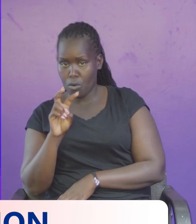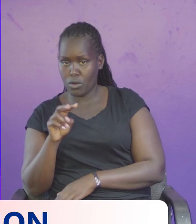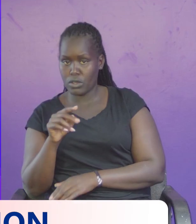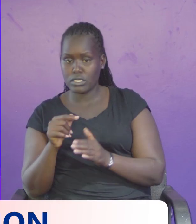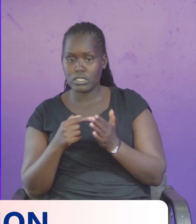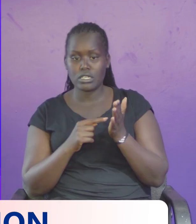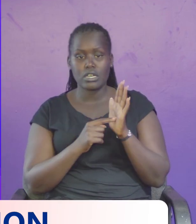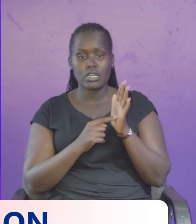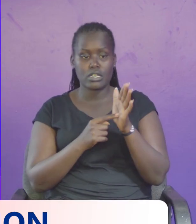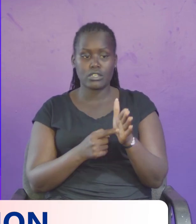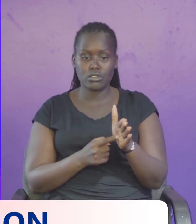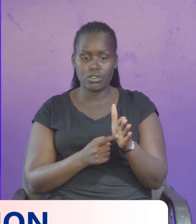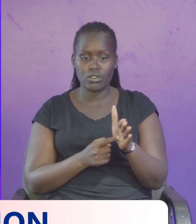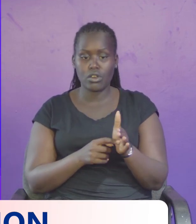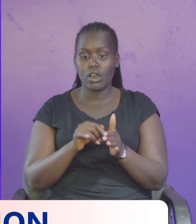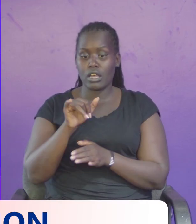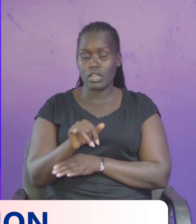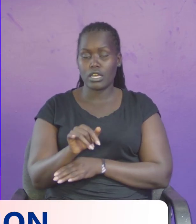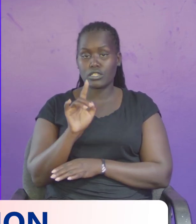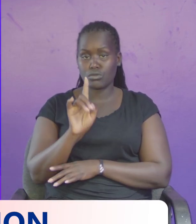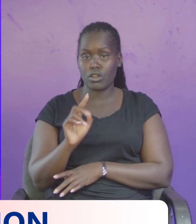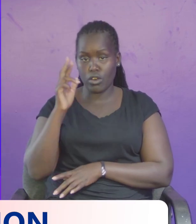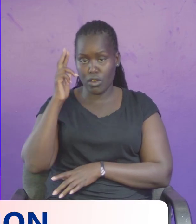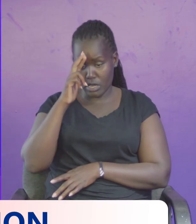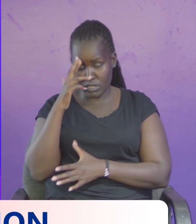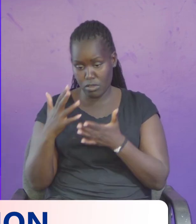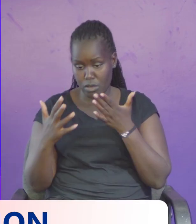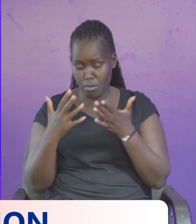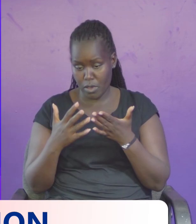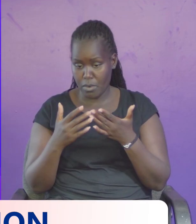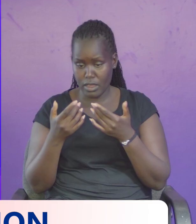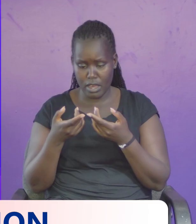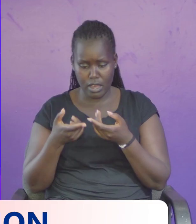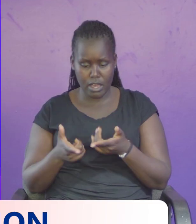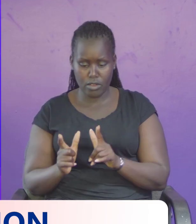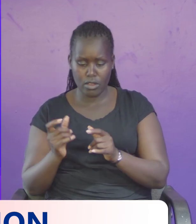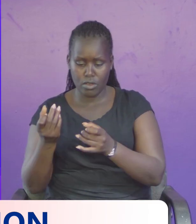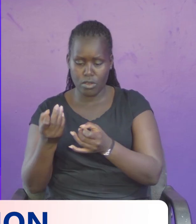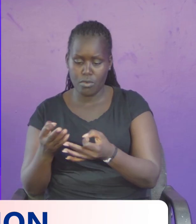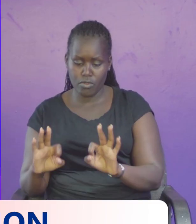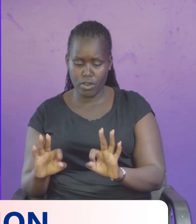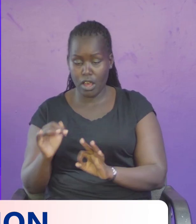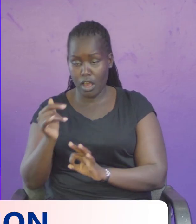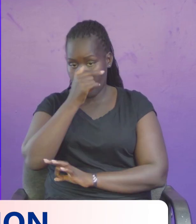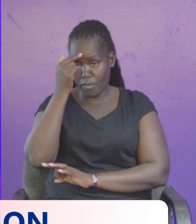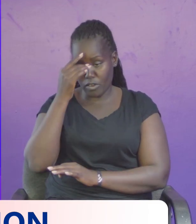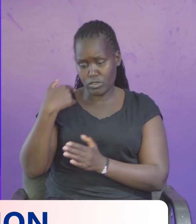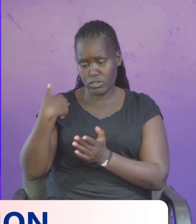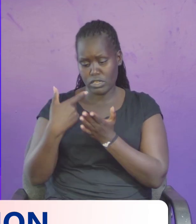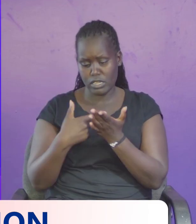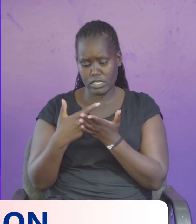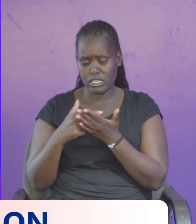interrogating them. And that is one of the reasons why probably they let him free, because we've not been talking